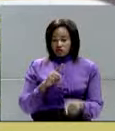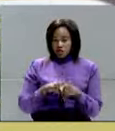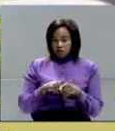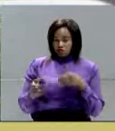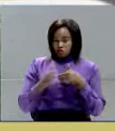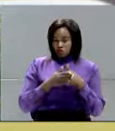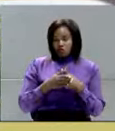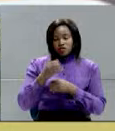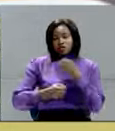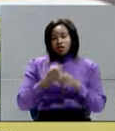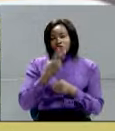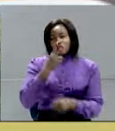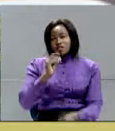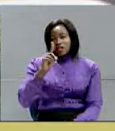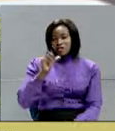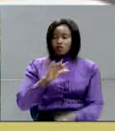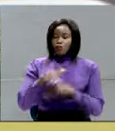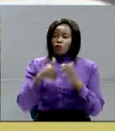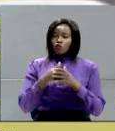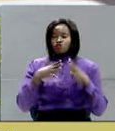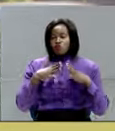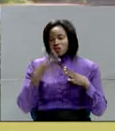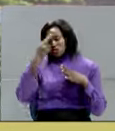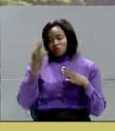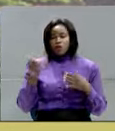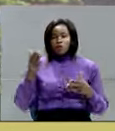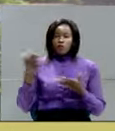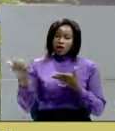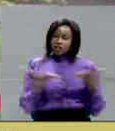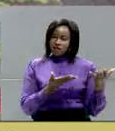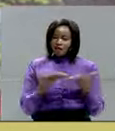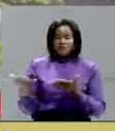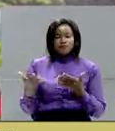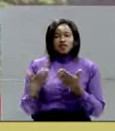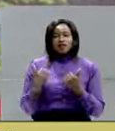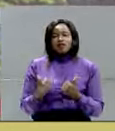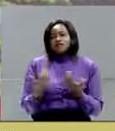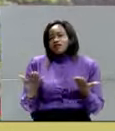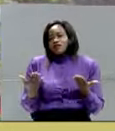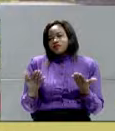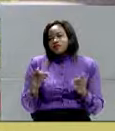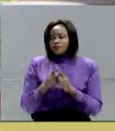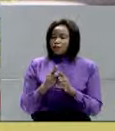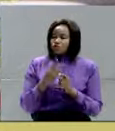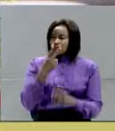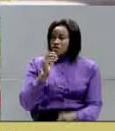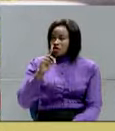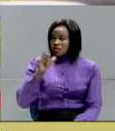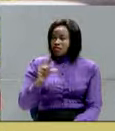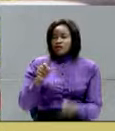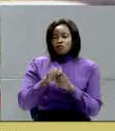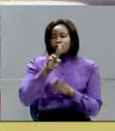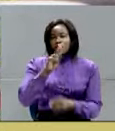Merry Christmas! UBC TV kwa sababu ya bana matara haba ngina kusema zimekuwa mwenda au UBC